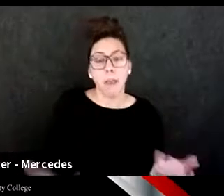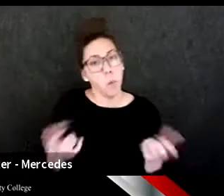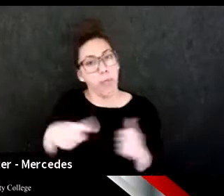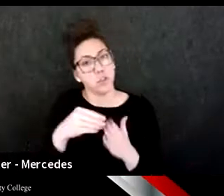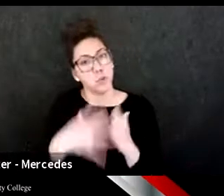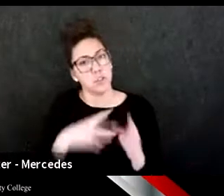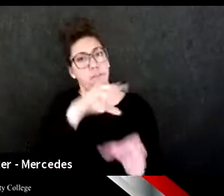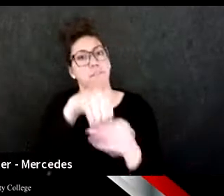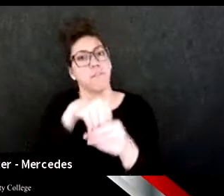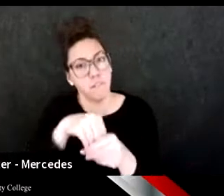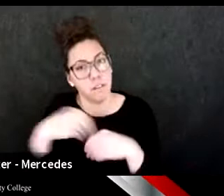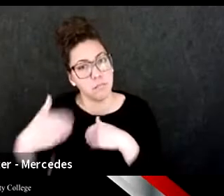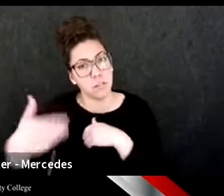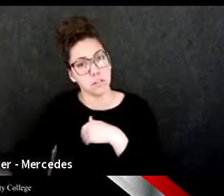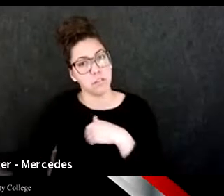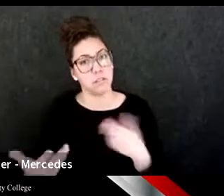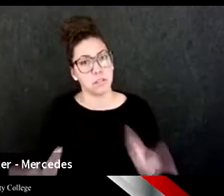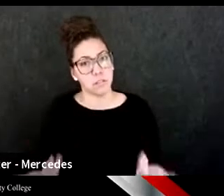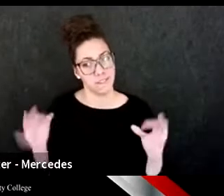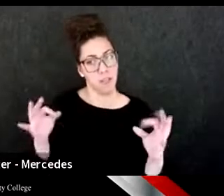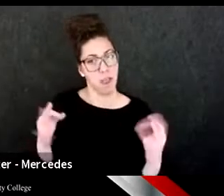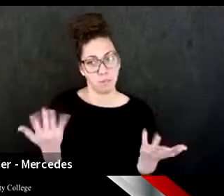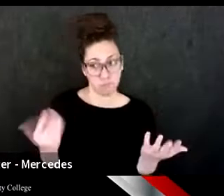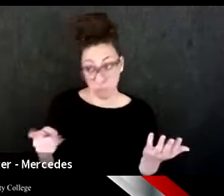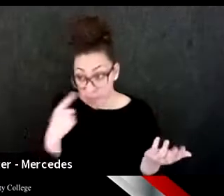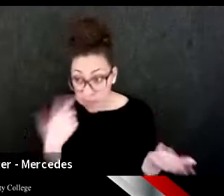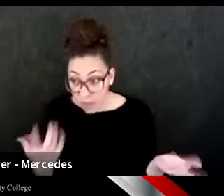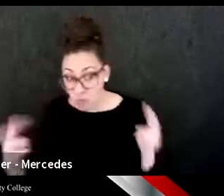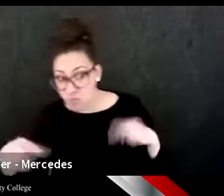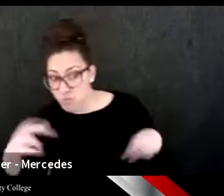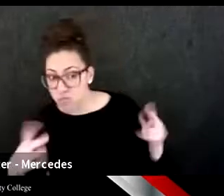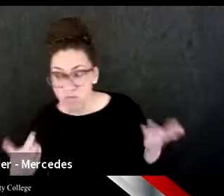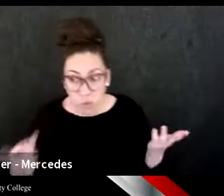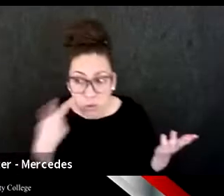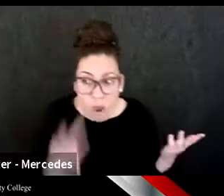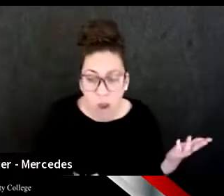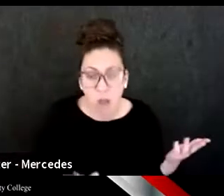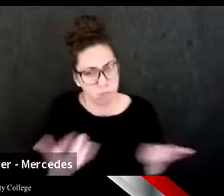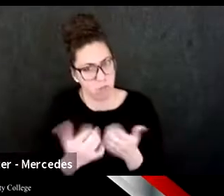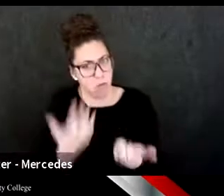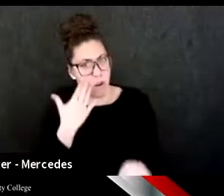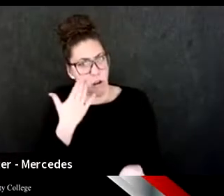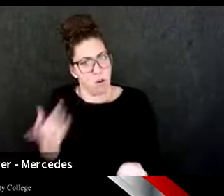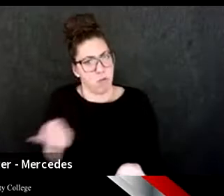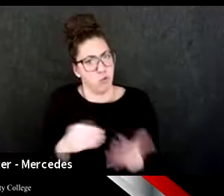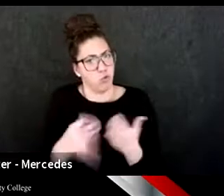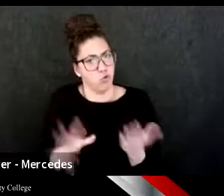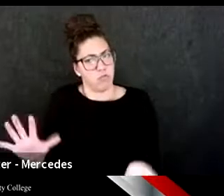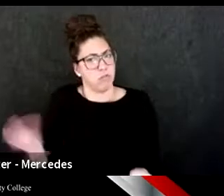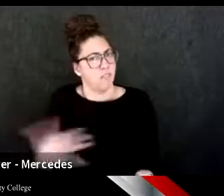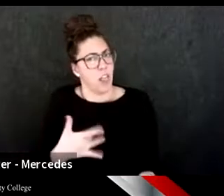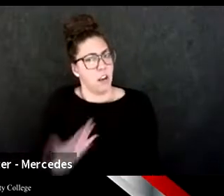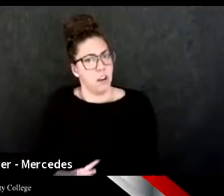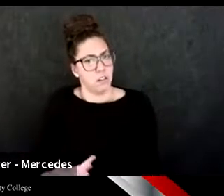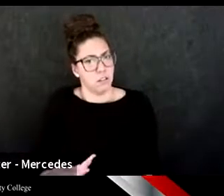screening committee on what they thought, because we really want to know how students feel the faculty are doing, not just how the faculty